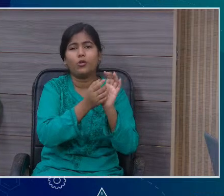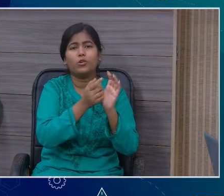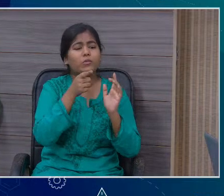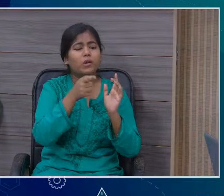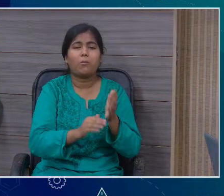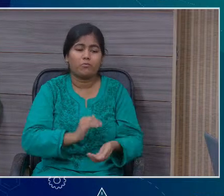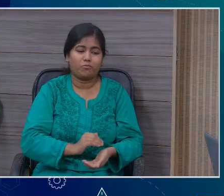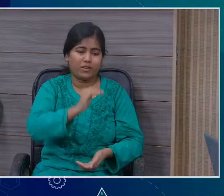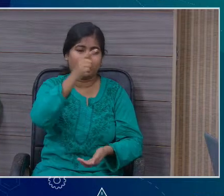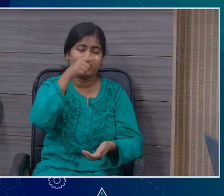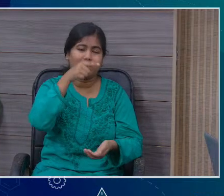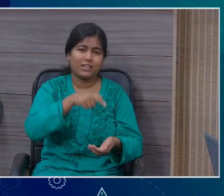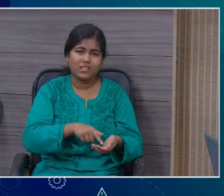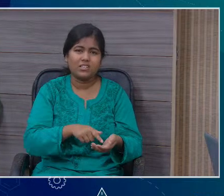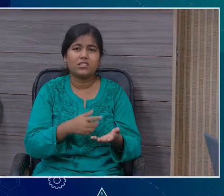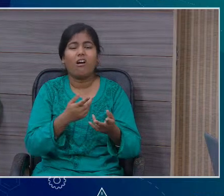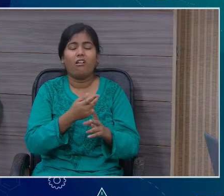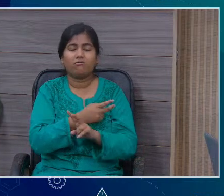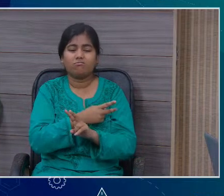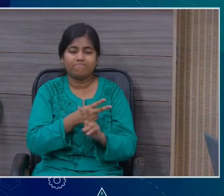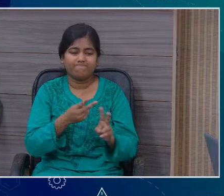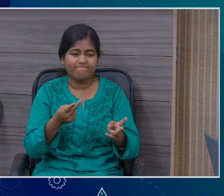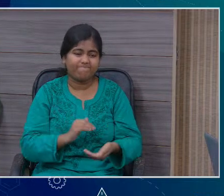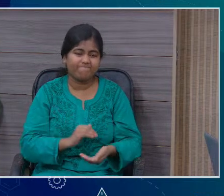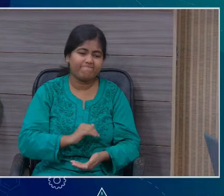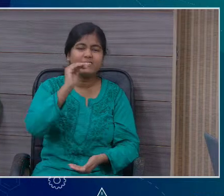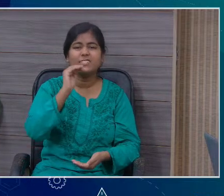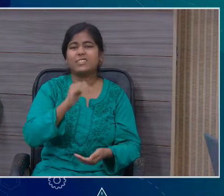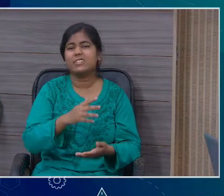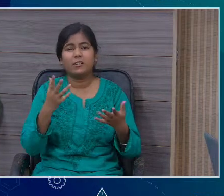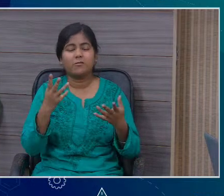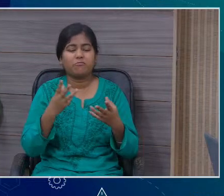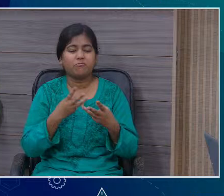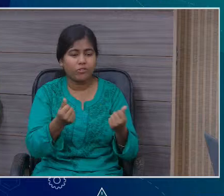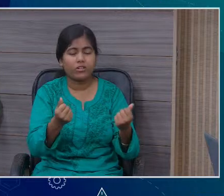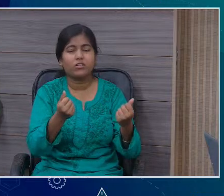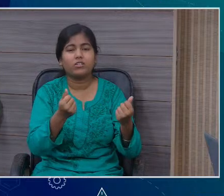to the pay disparity in their parents' income.